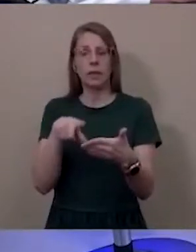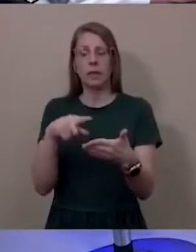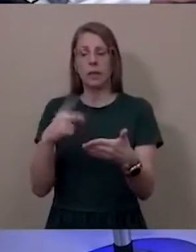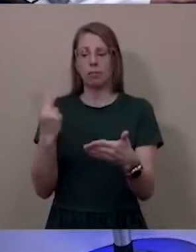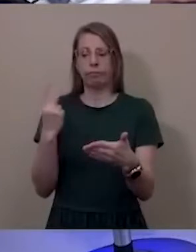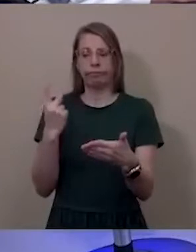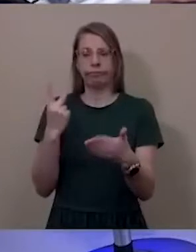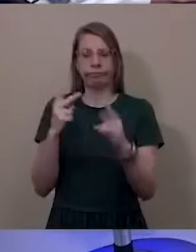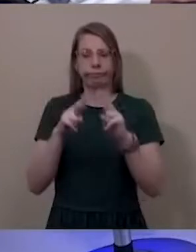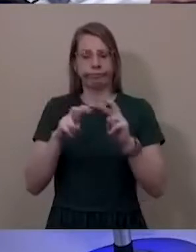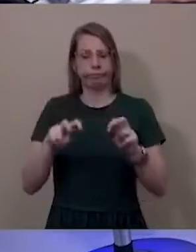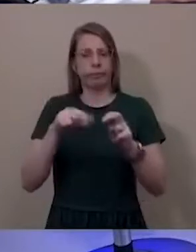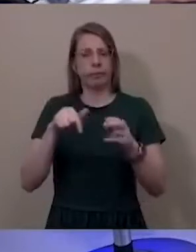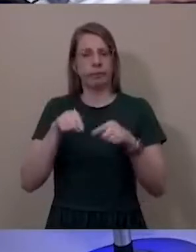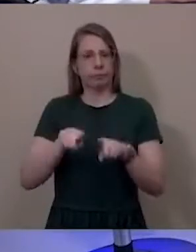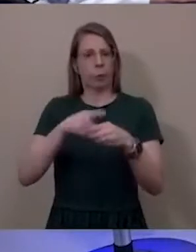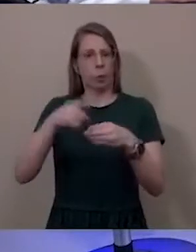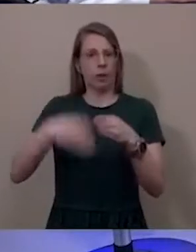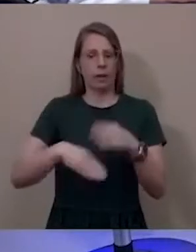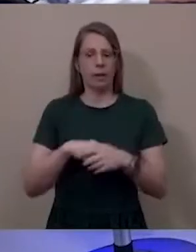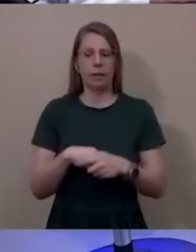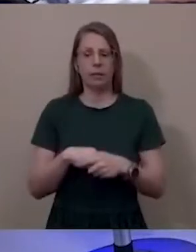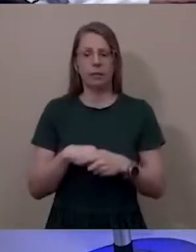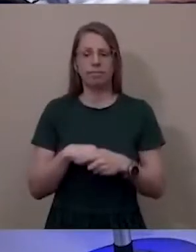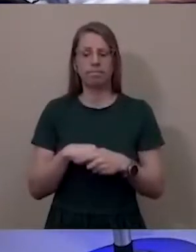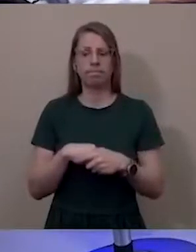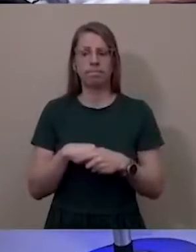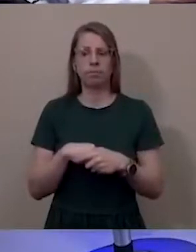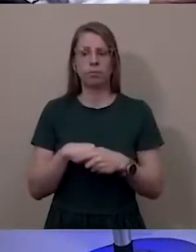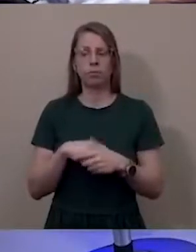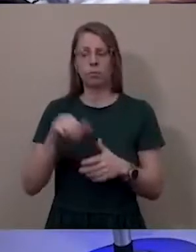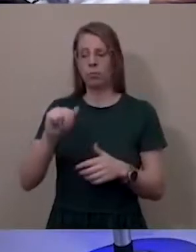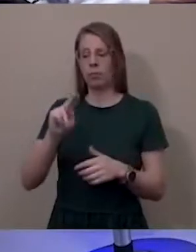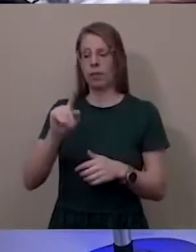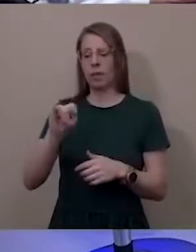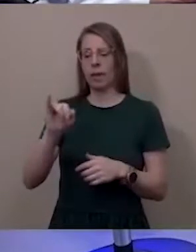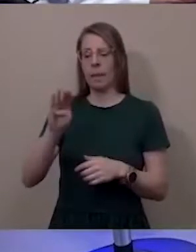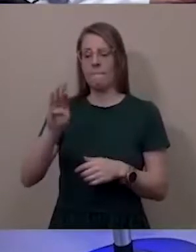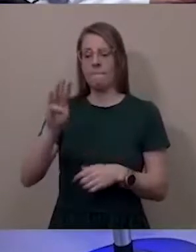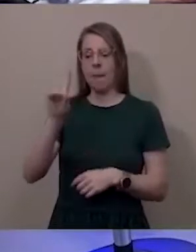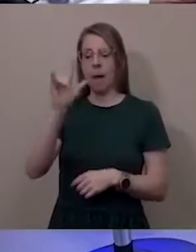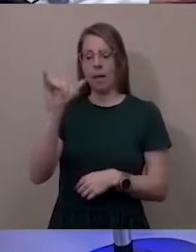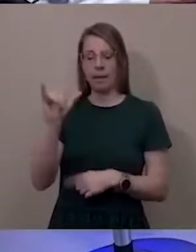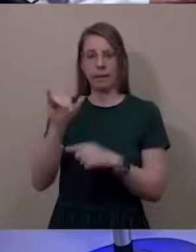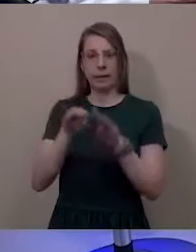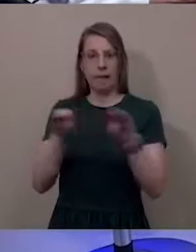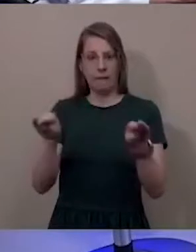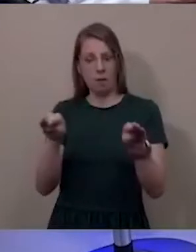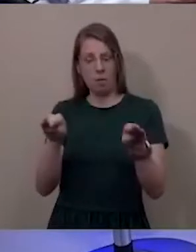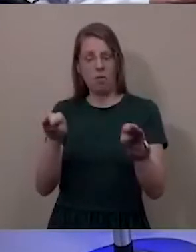at over the weekend, I think, looking at an antibody levels, the prevalence of